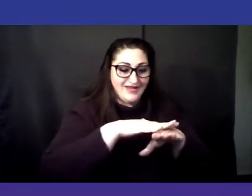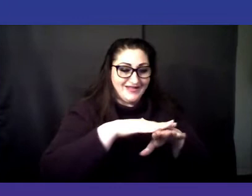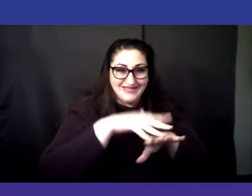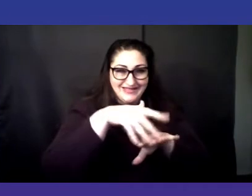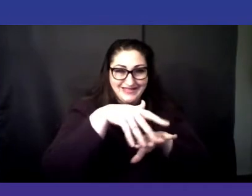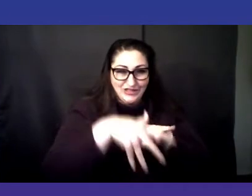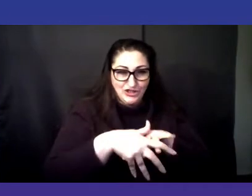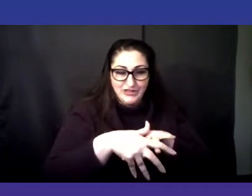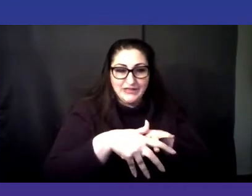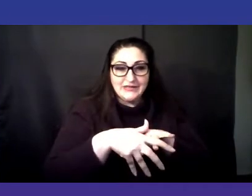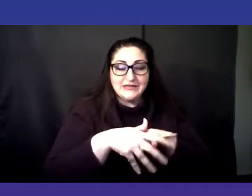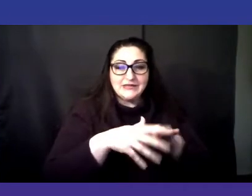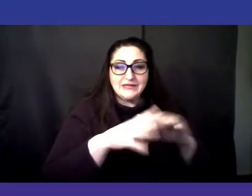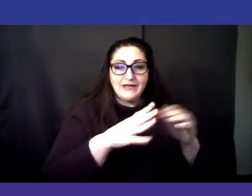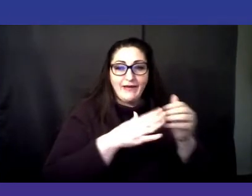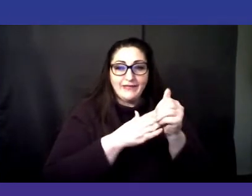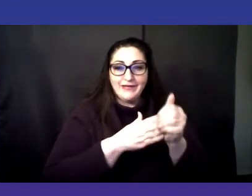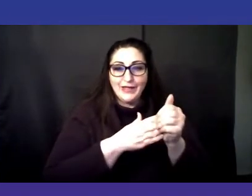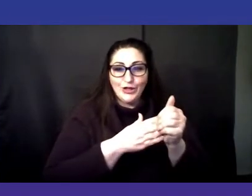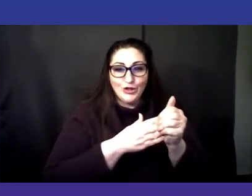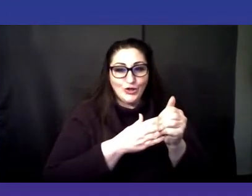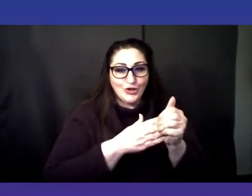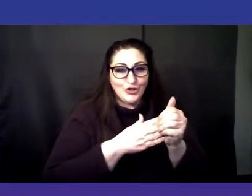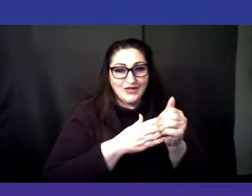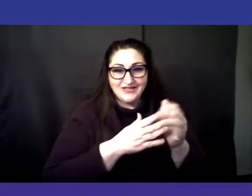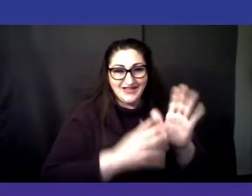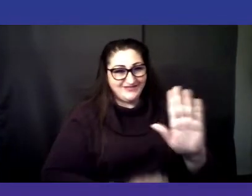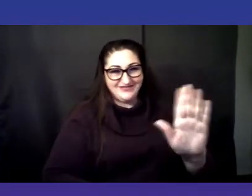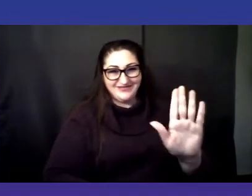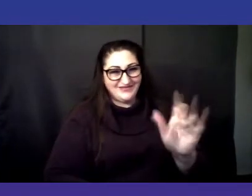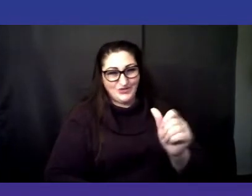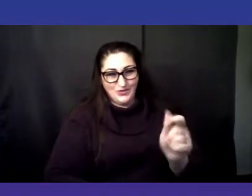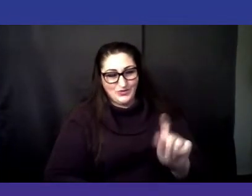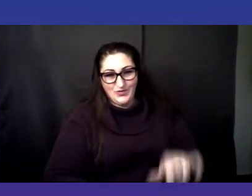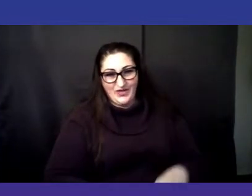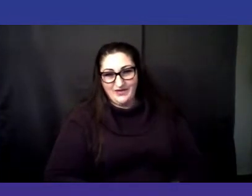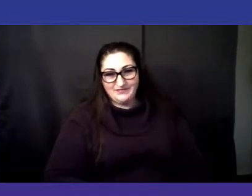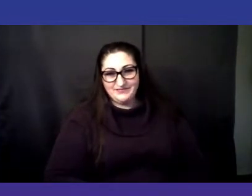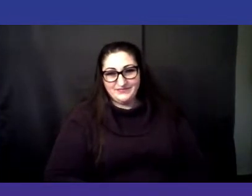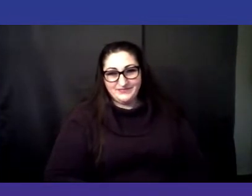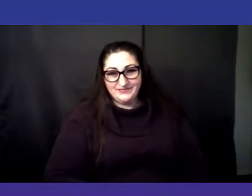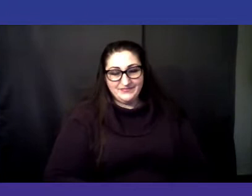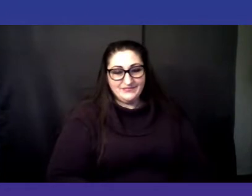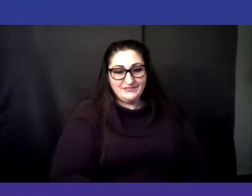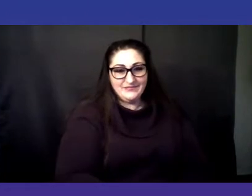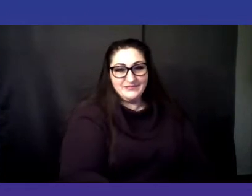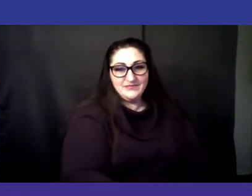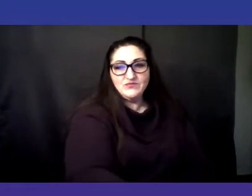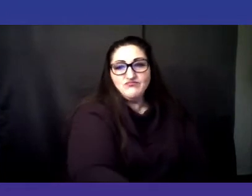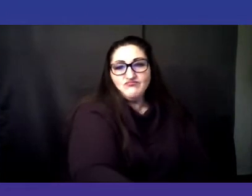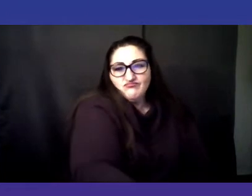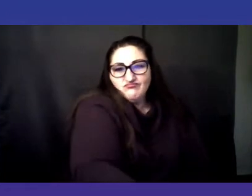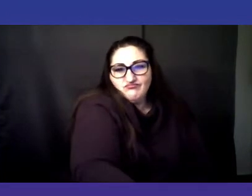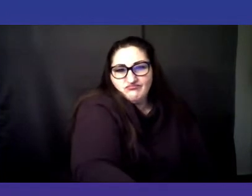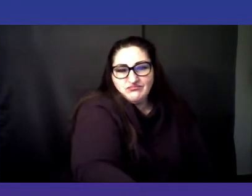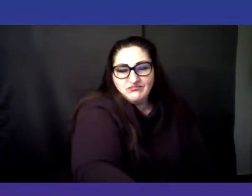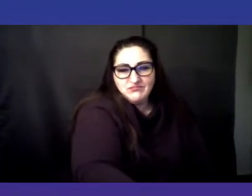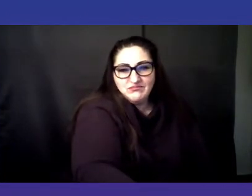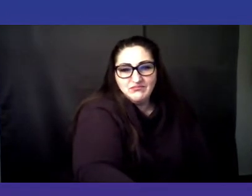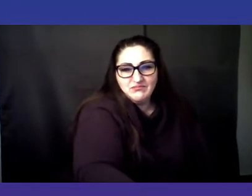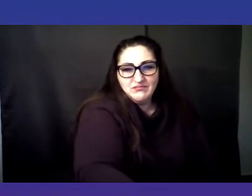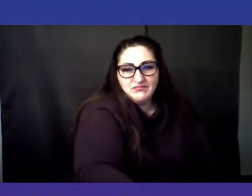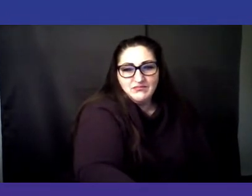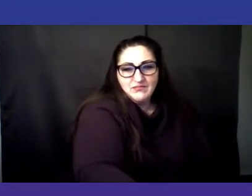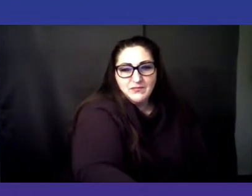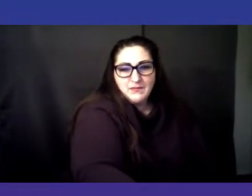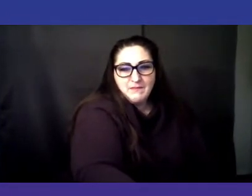leader asked them not to do it because that doesn't benefit that coming us to do land